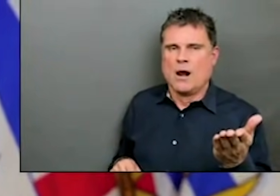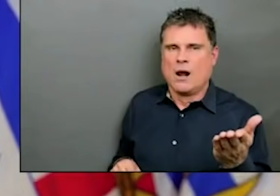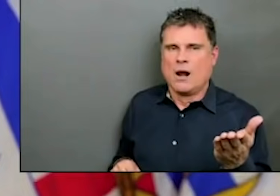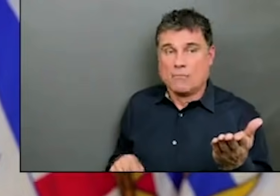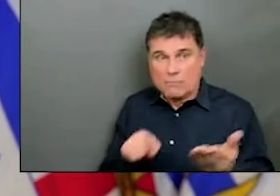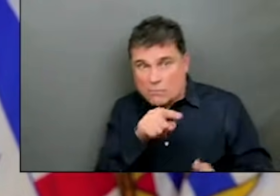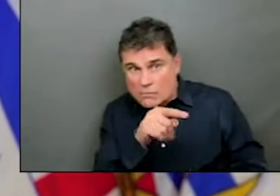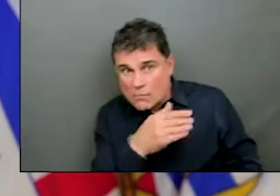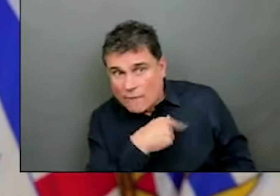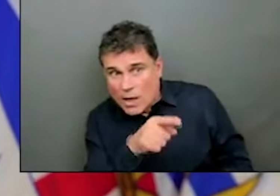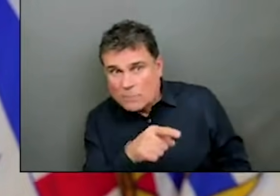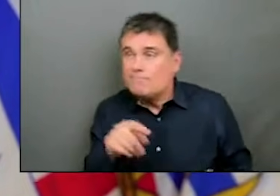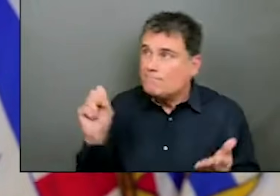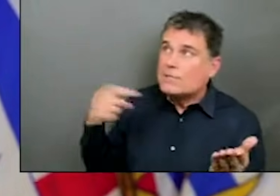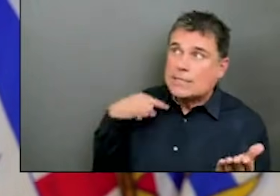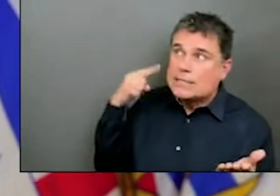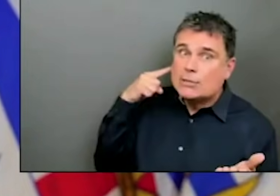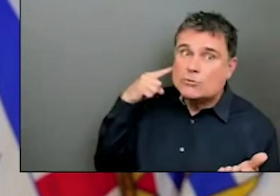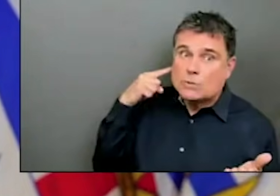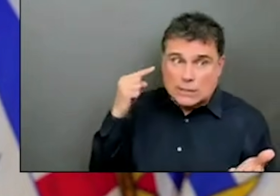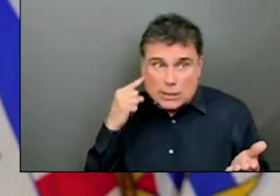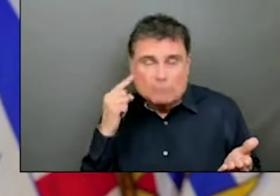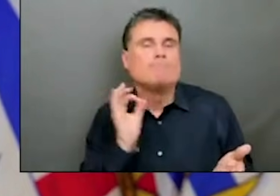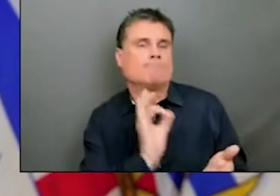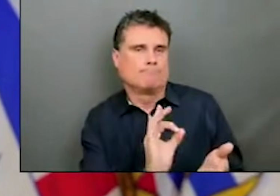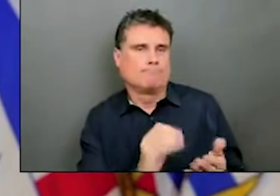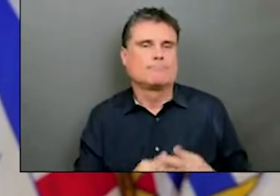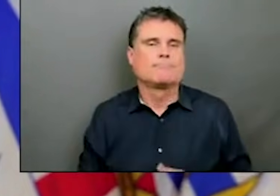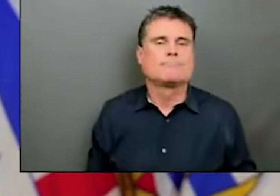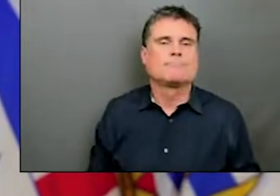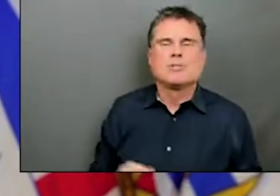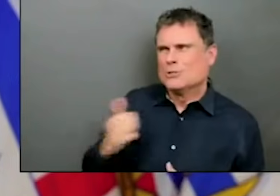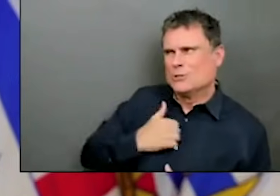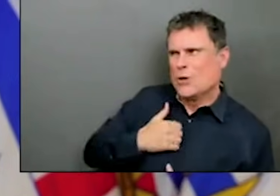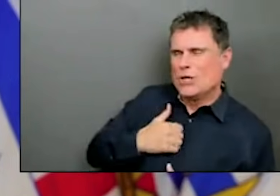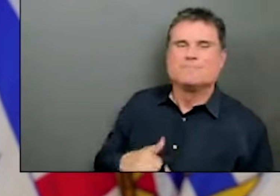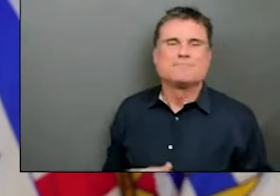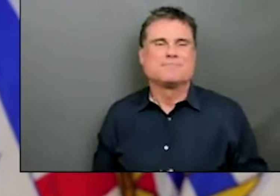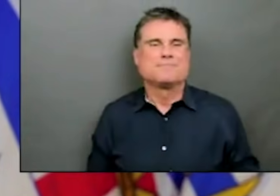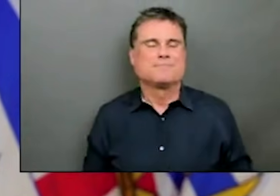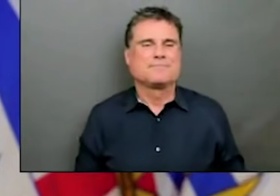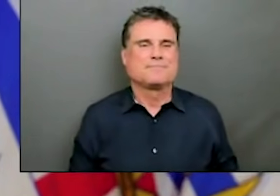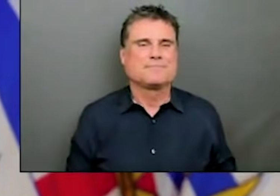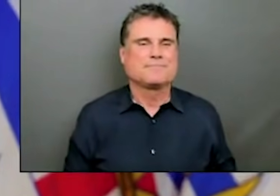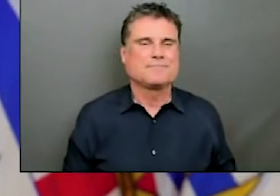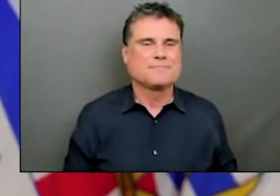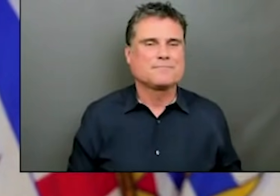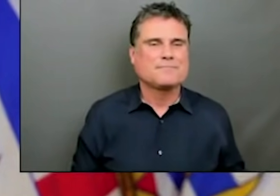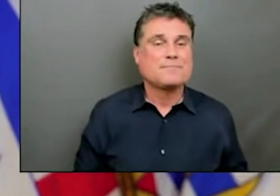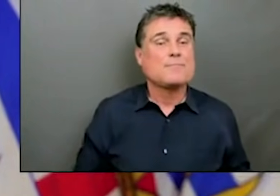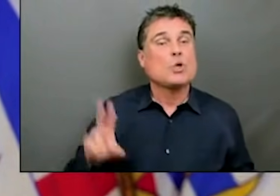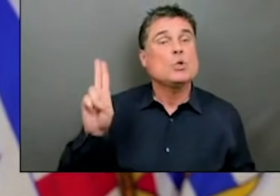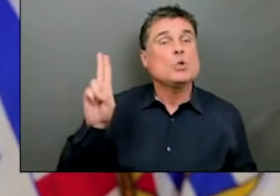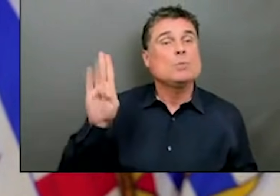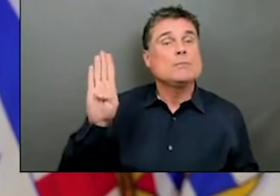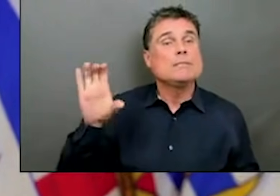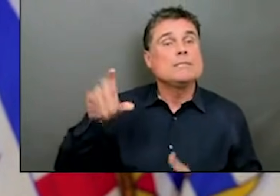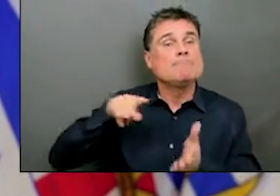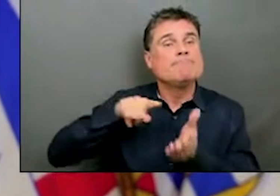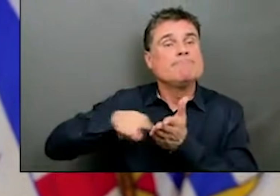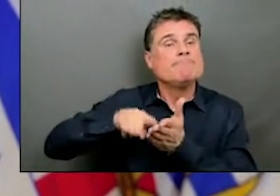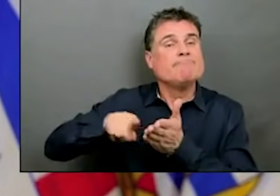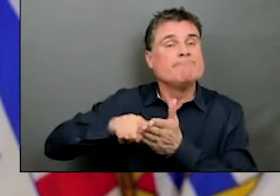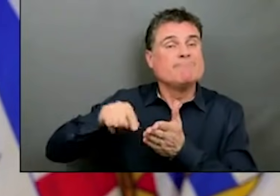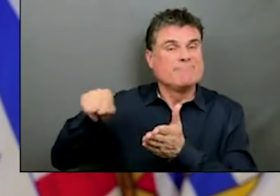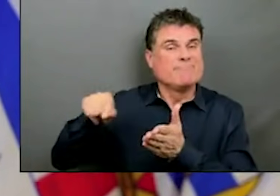Hi, can you hear me now? Yep. Okay, sorry about that. Just going back to the UBC study, the authors